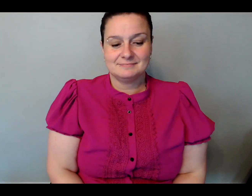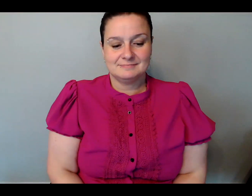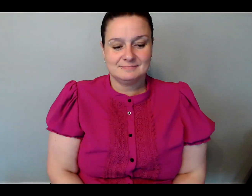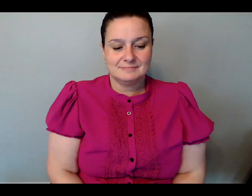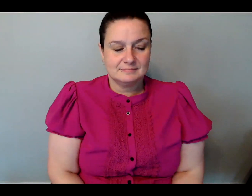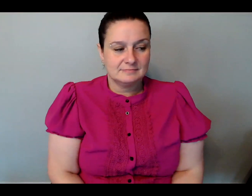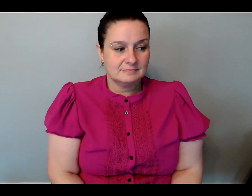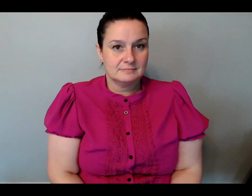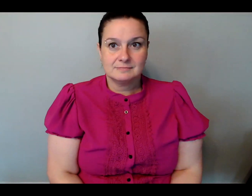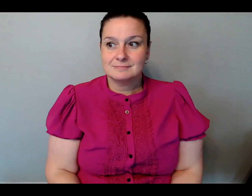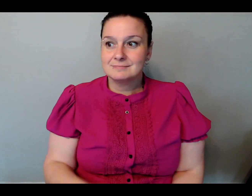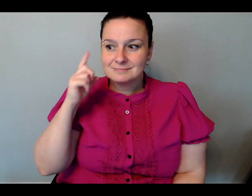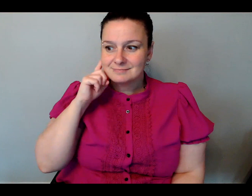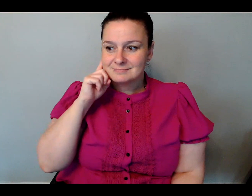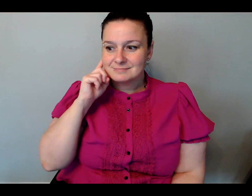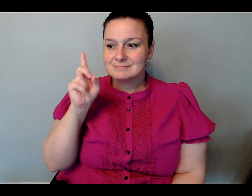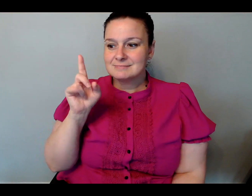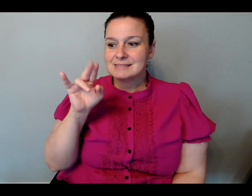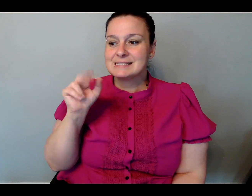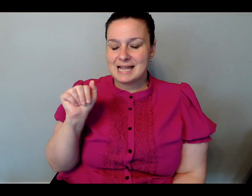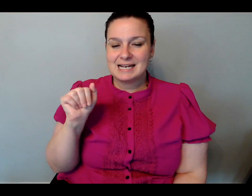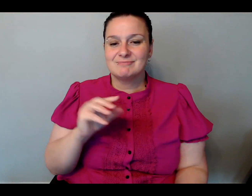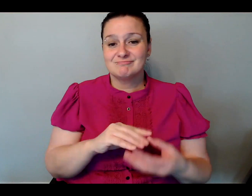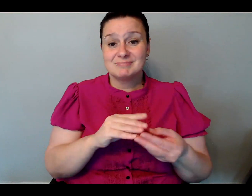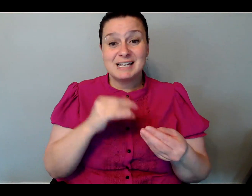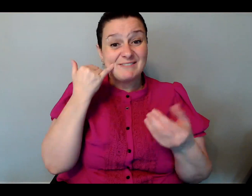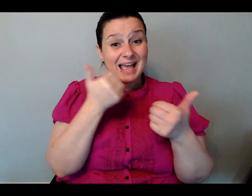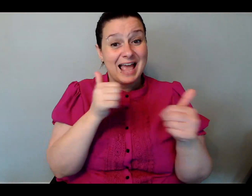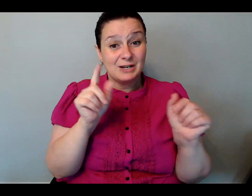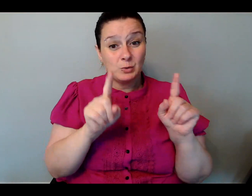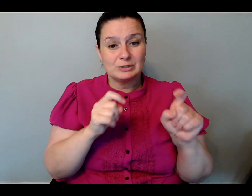So if you have any questions, you can type them in the chat box.